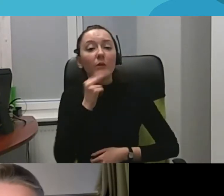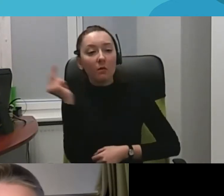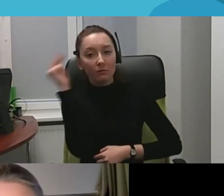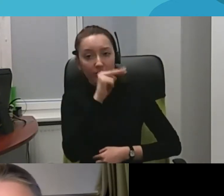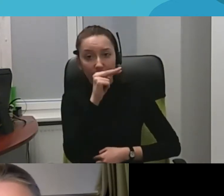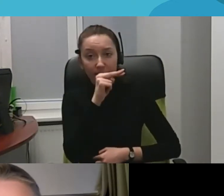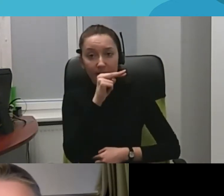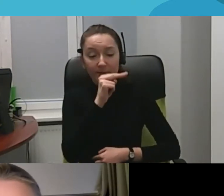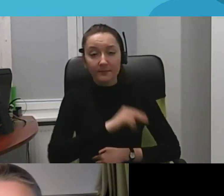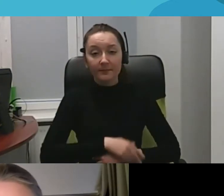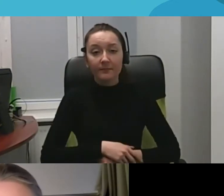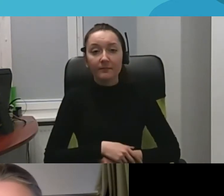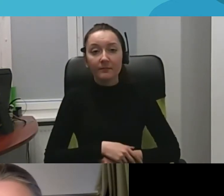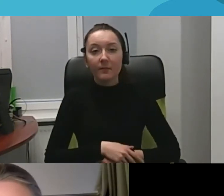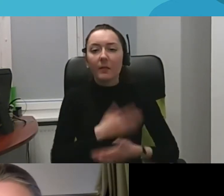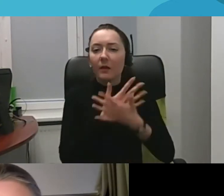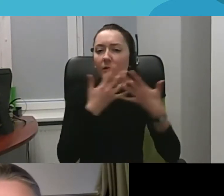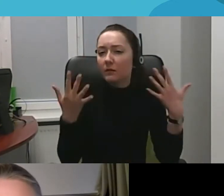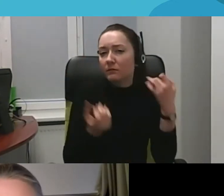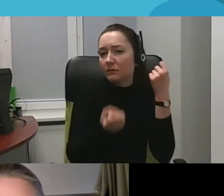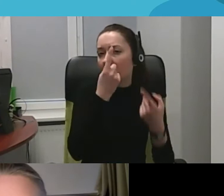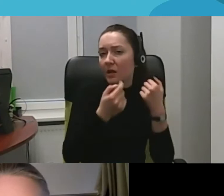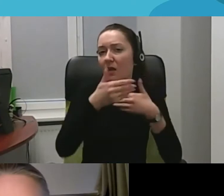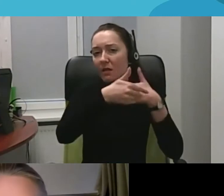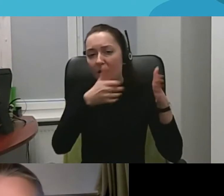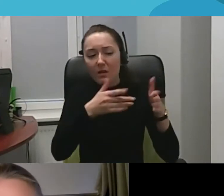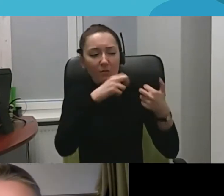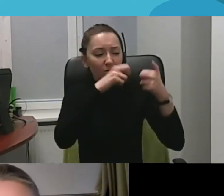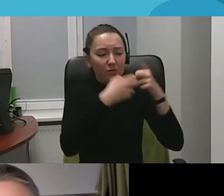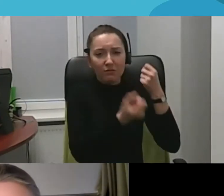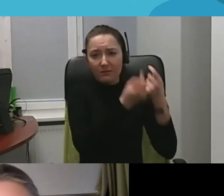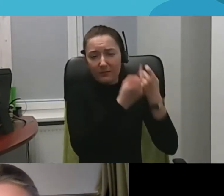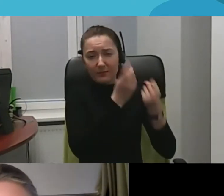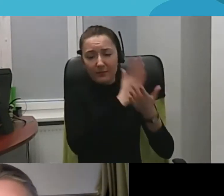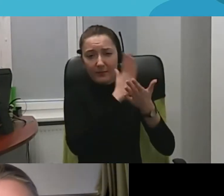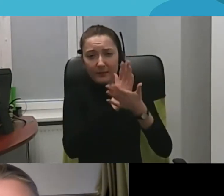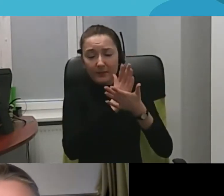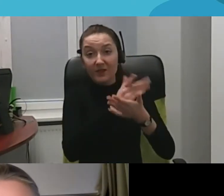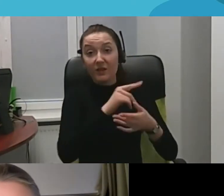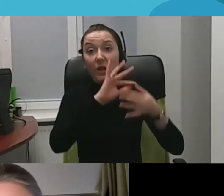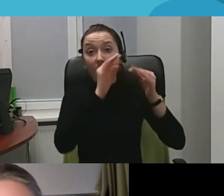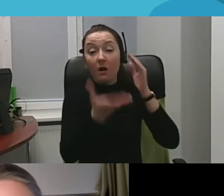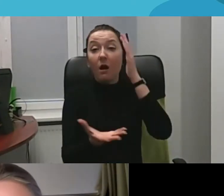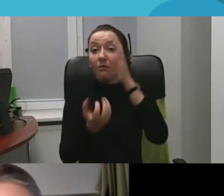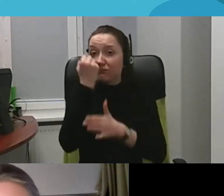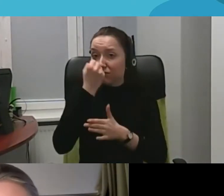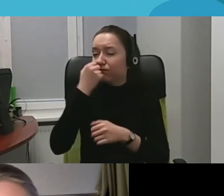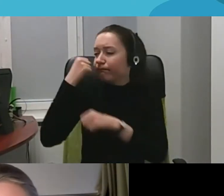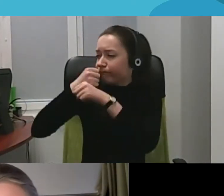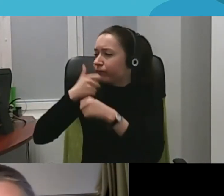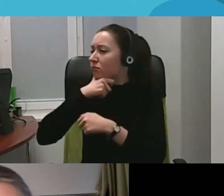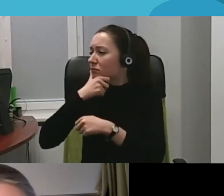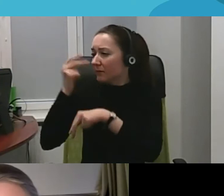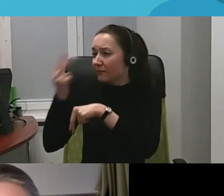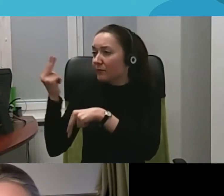find relevant based on my own observations. And as you recalled, I have been working on Belarus for over a decade now,